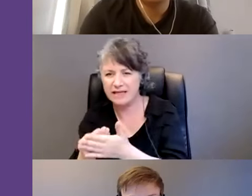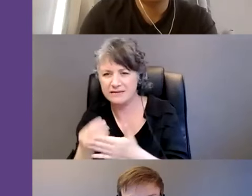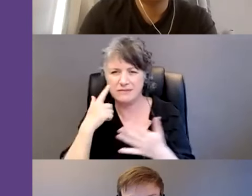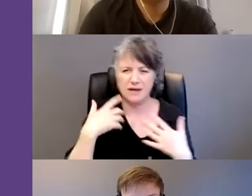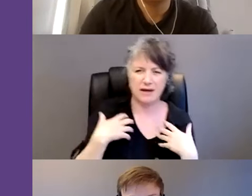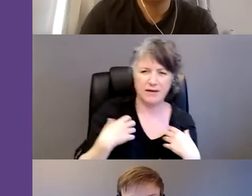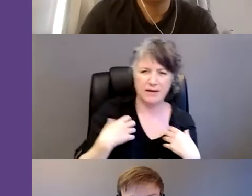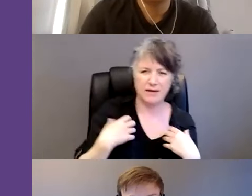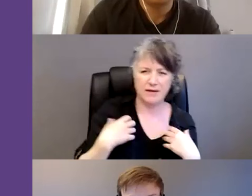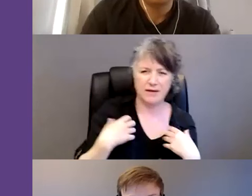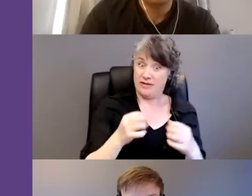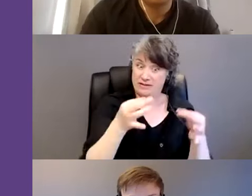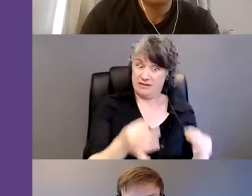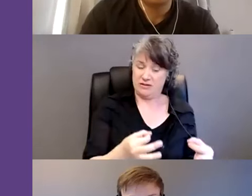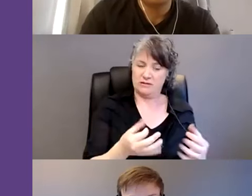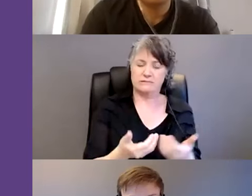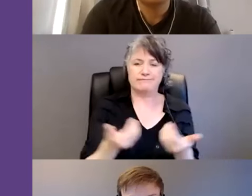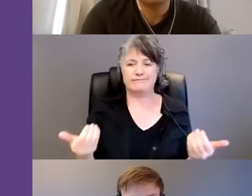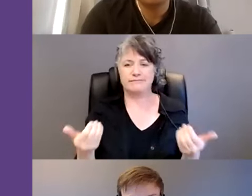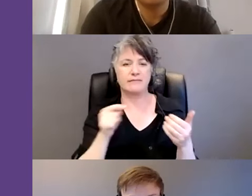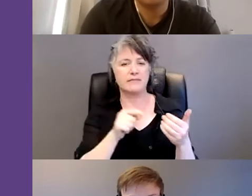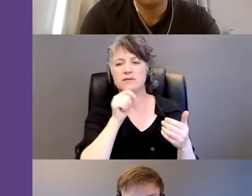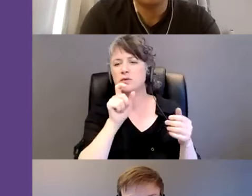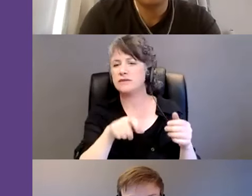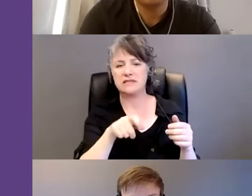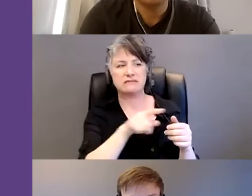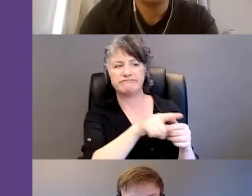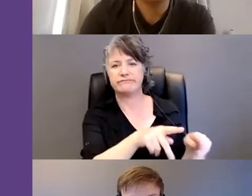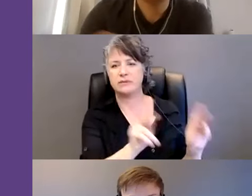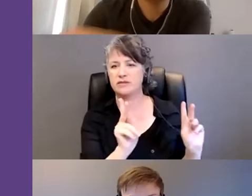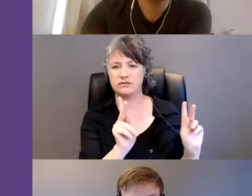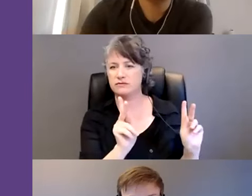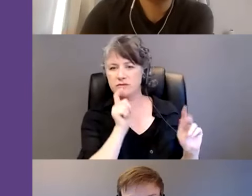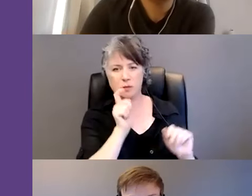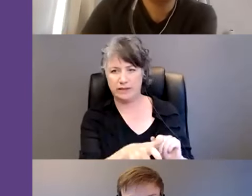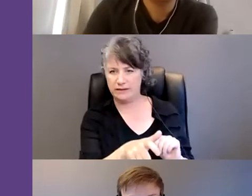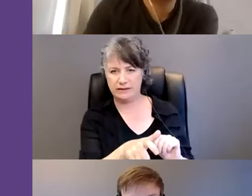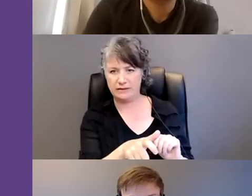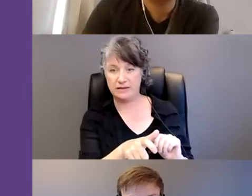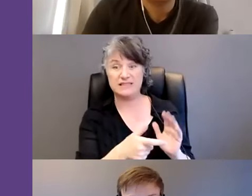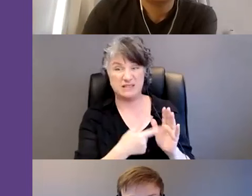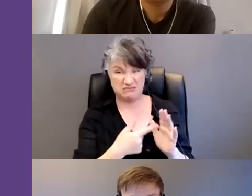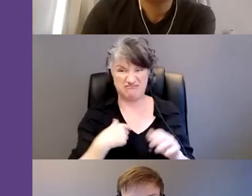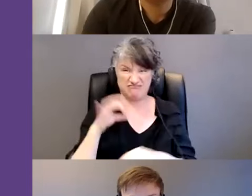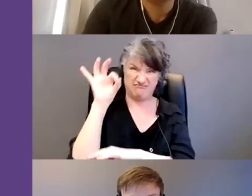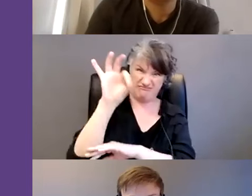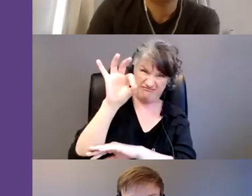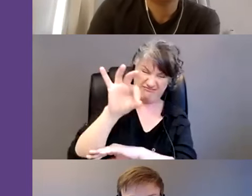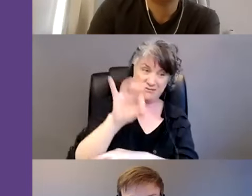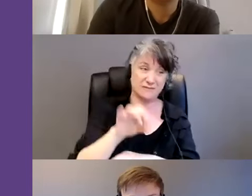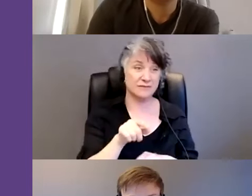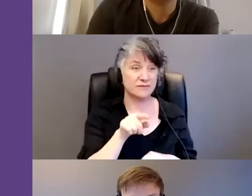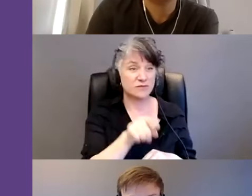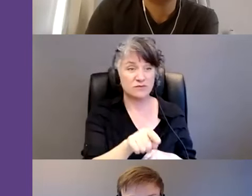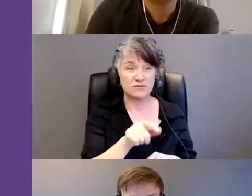For healthcare decisions, again, we don't need consent. And so sometimes I've had to tell people, you don't have